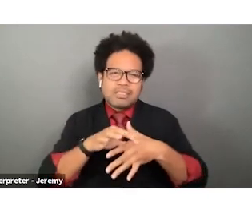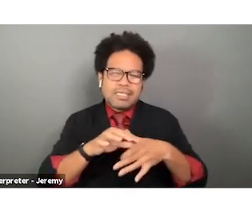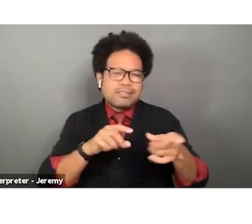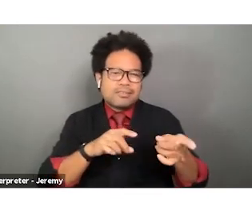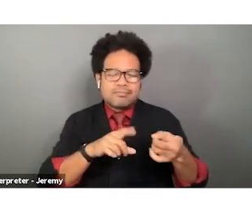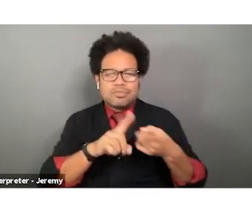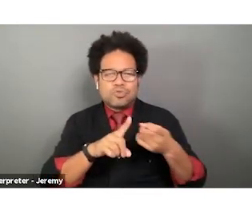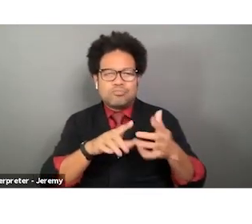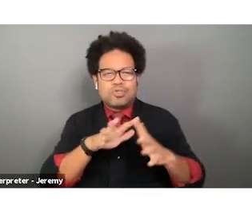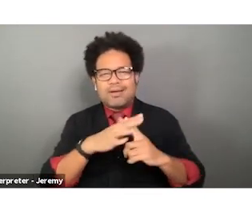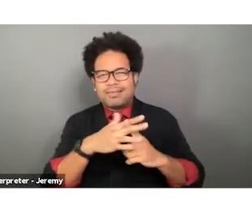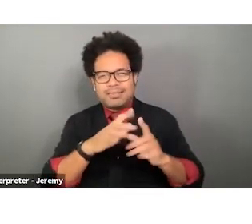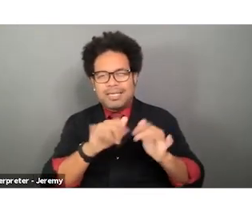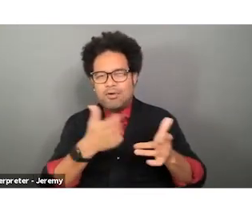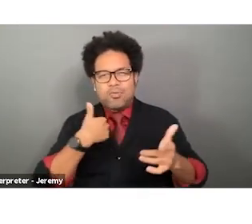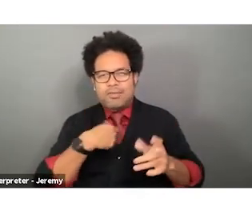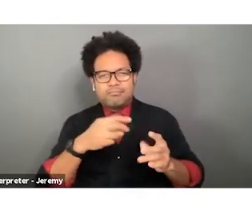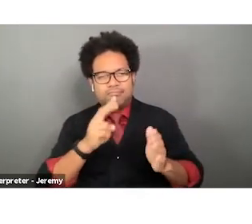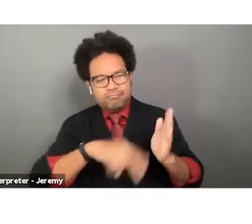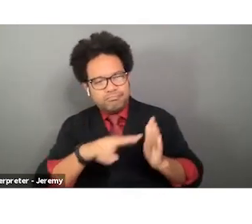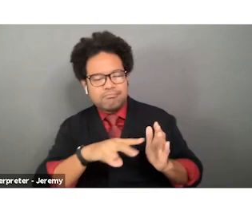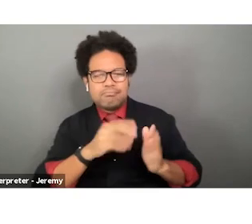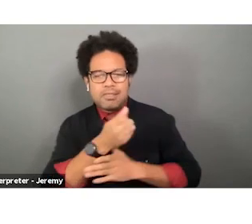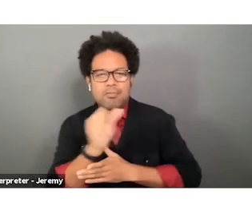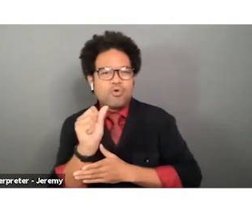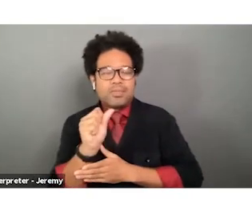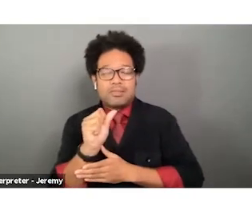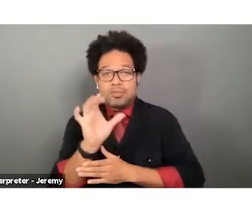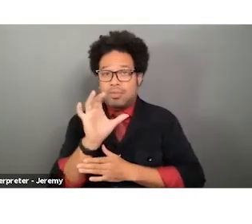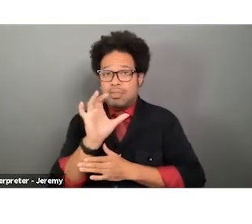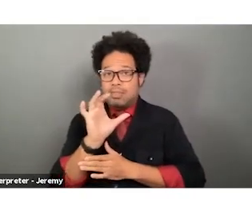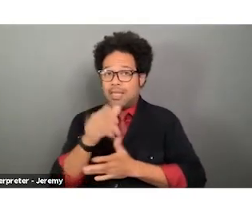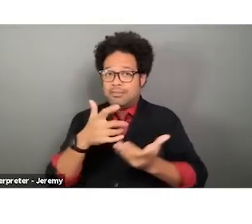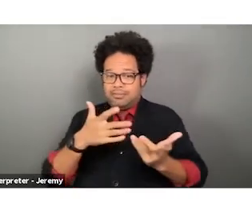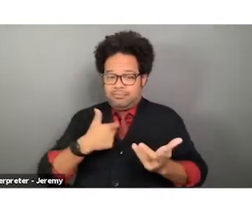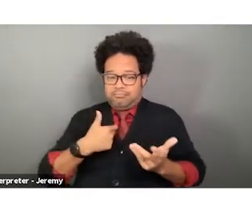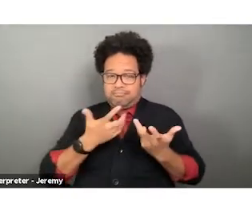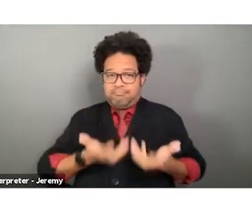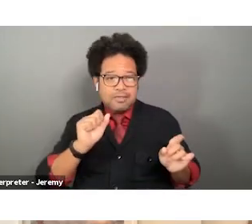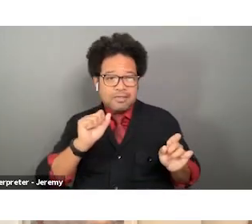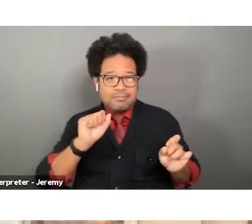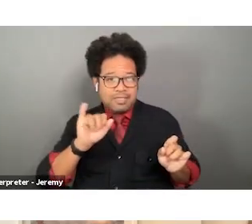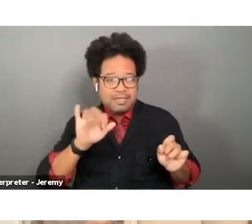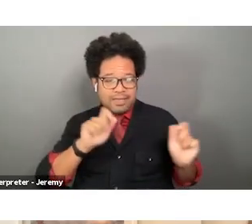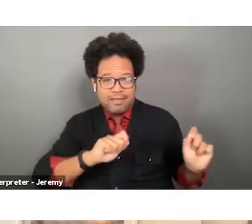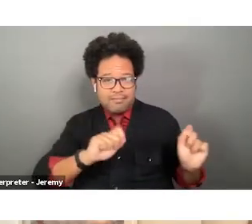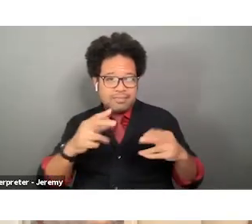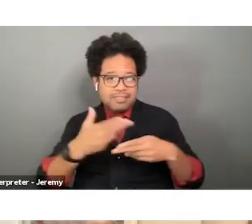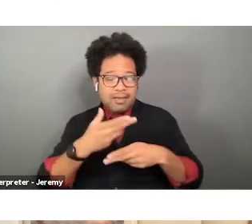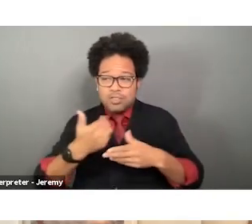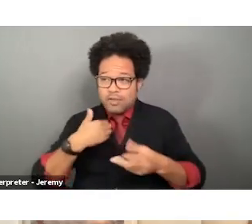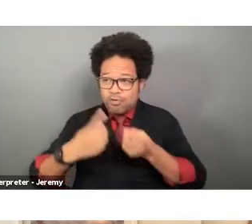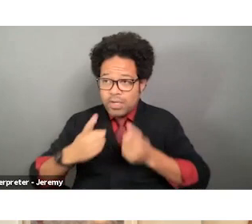model. So that's what I have. And so you have questions, you